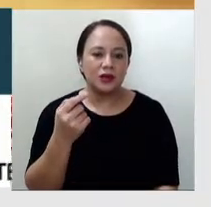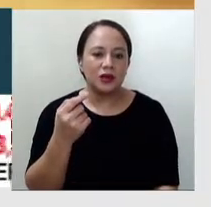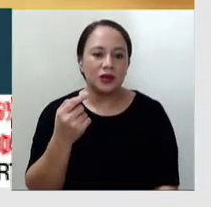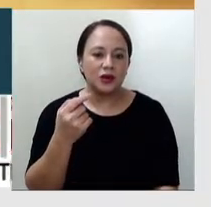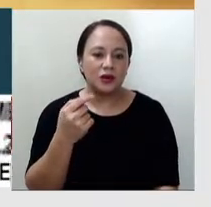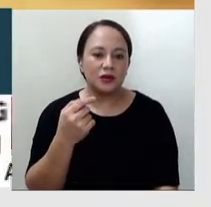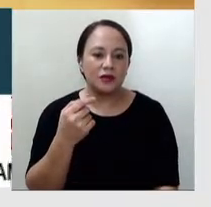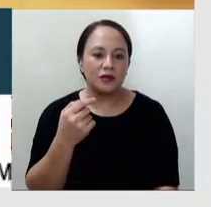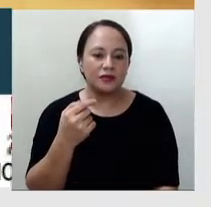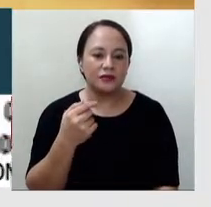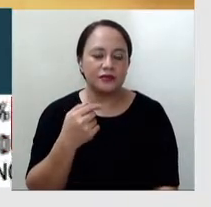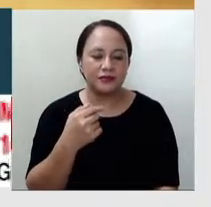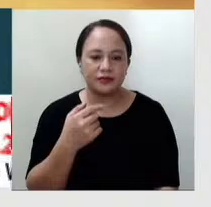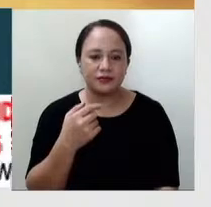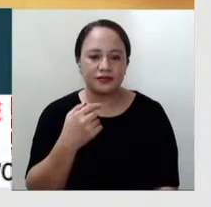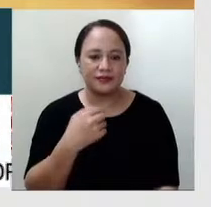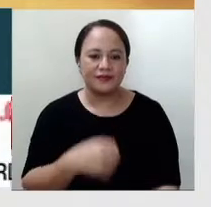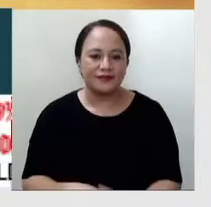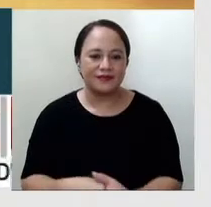larger